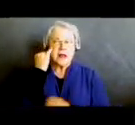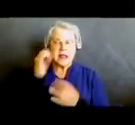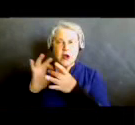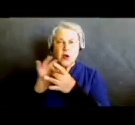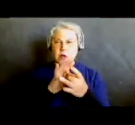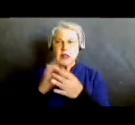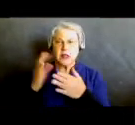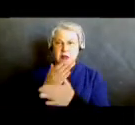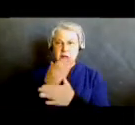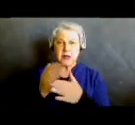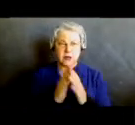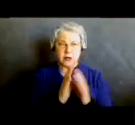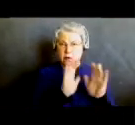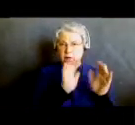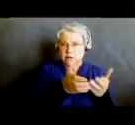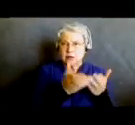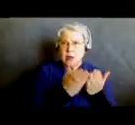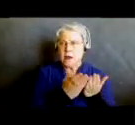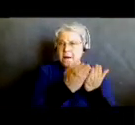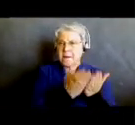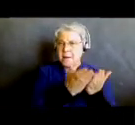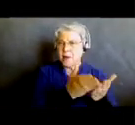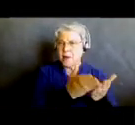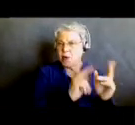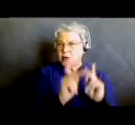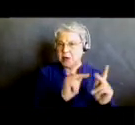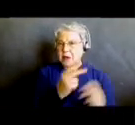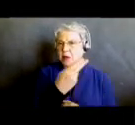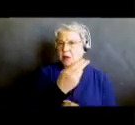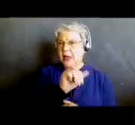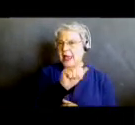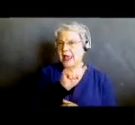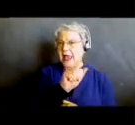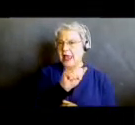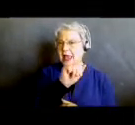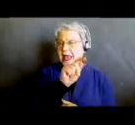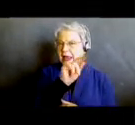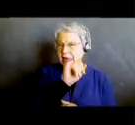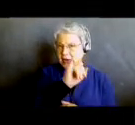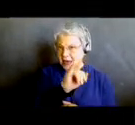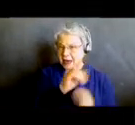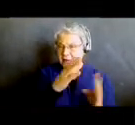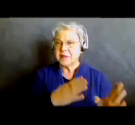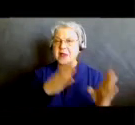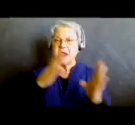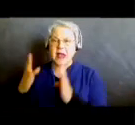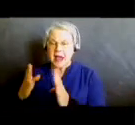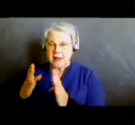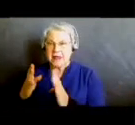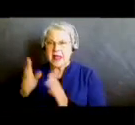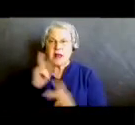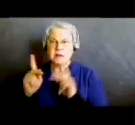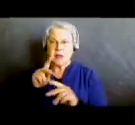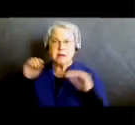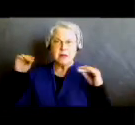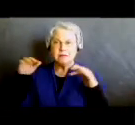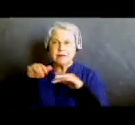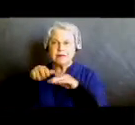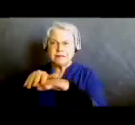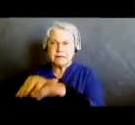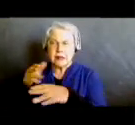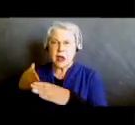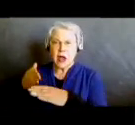and the lawless US-Mexico borderlands that Reno invoked? And here, when I use both of those terms, I'm signaling